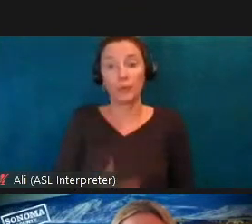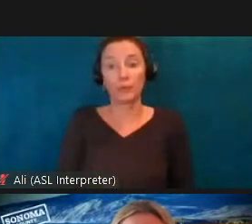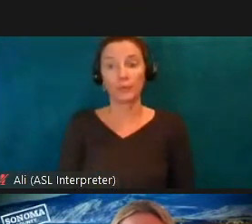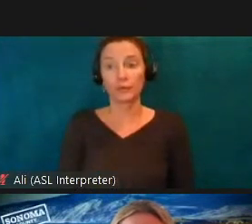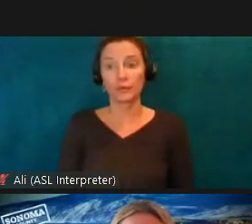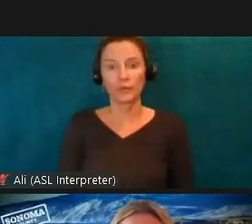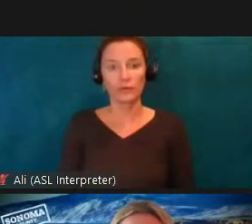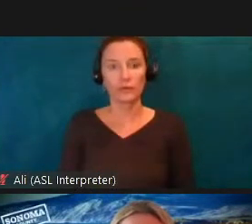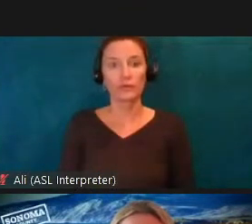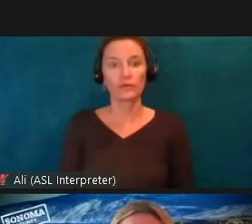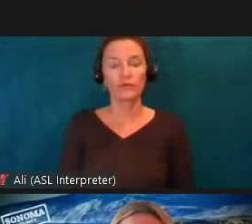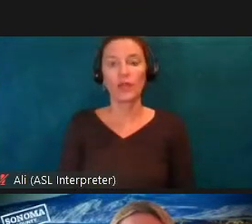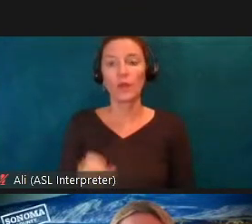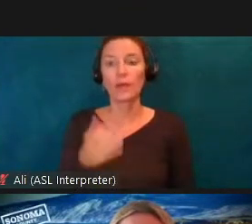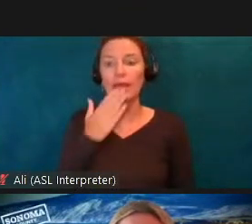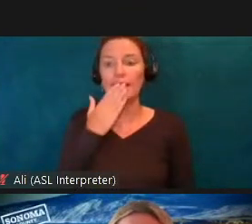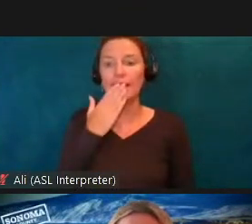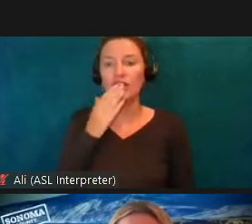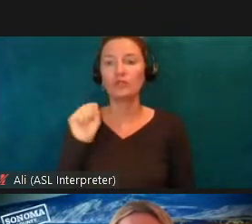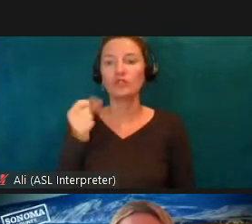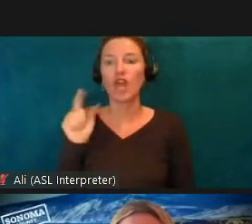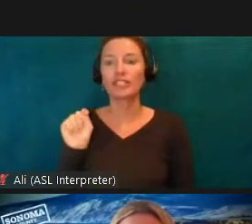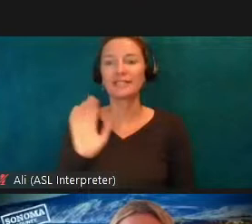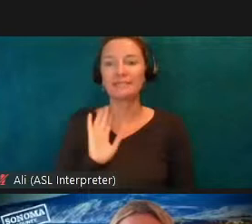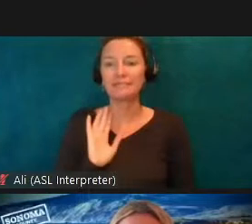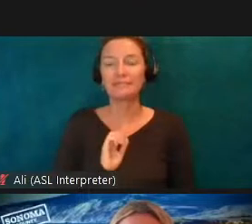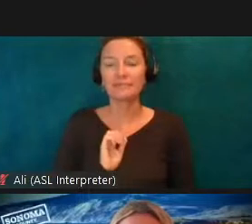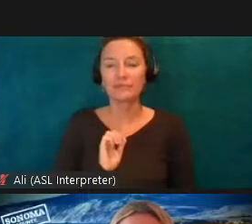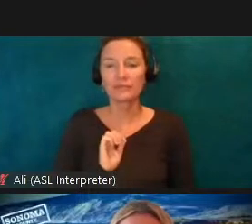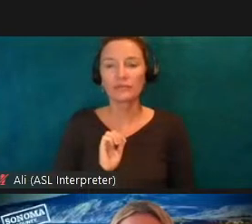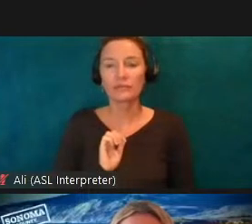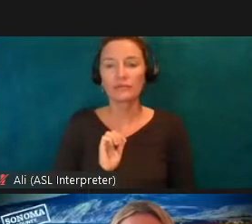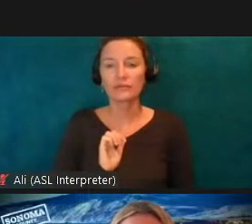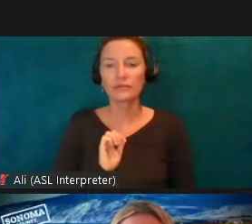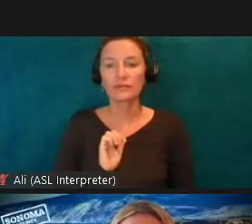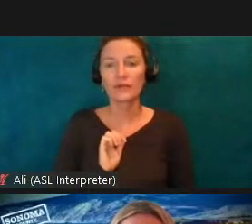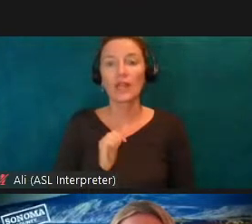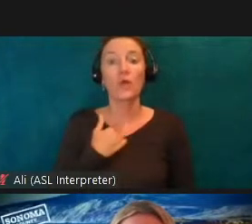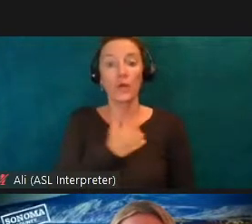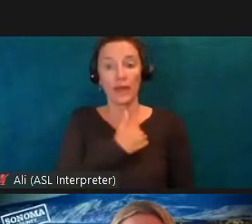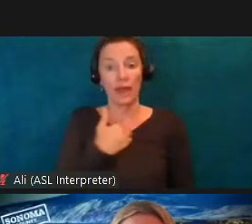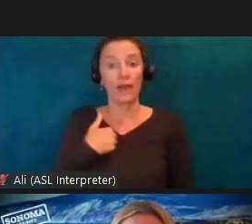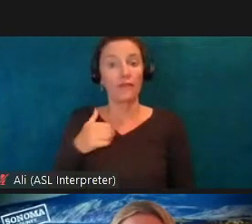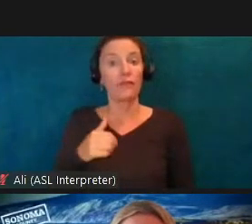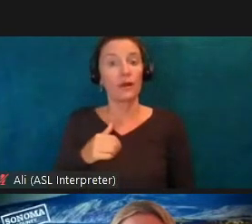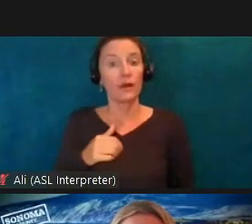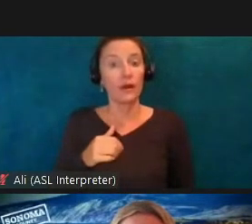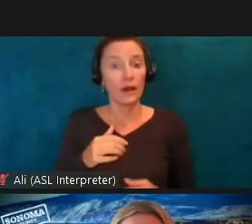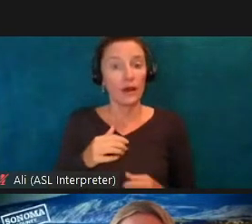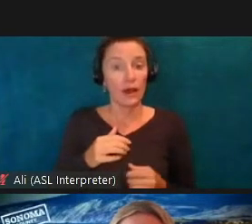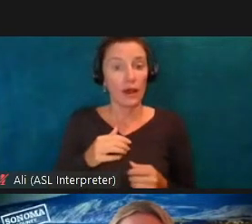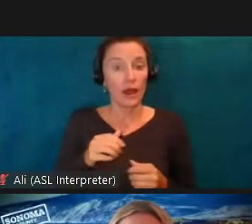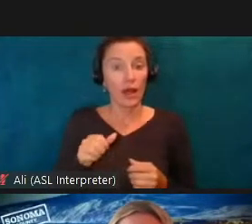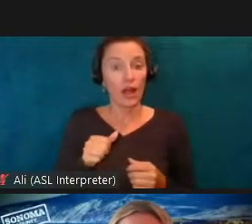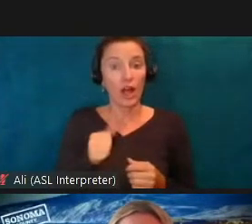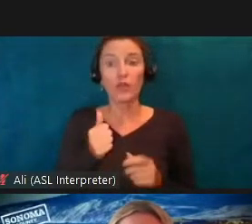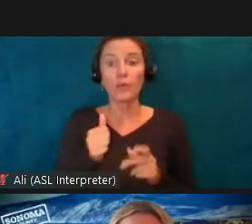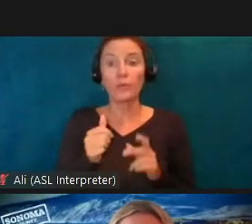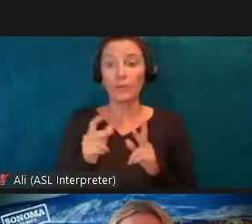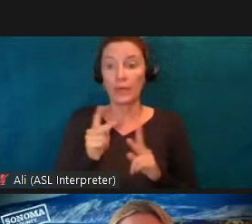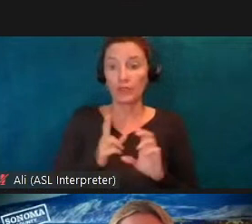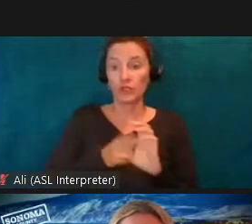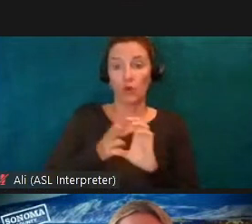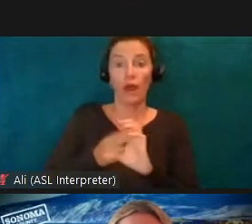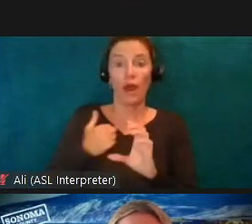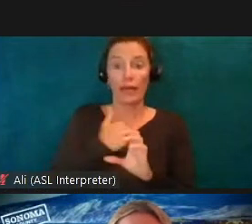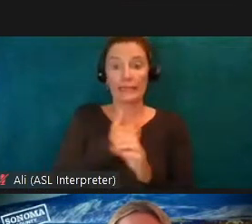Thank you very much, Sergeant. We have a number of our legislators with us today, and I want to go to them. I want to be sensitive to their time.